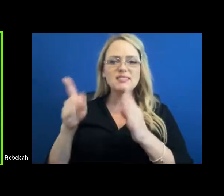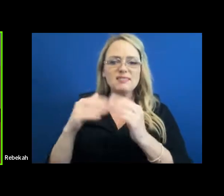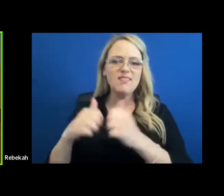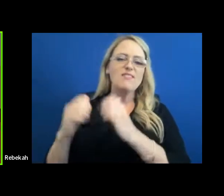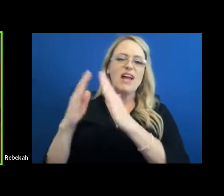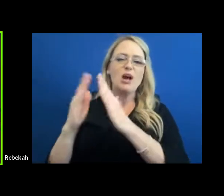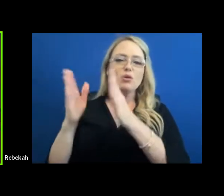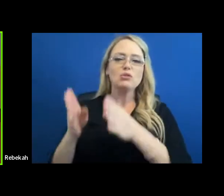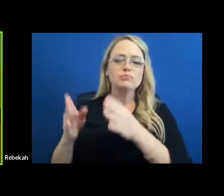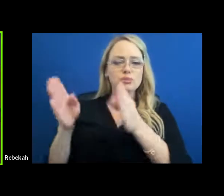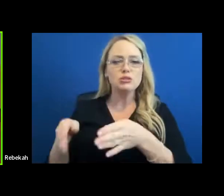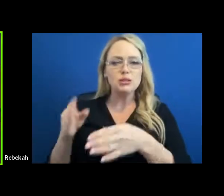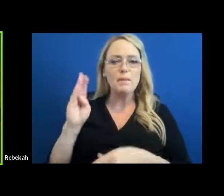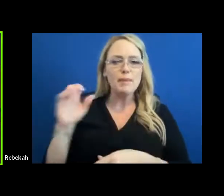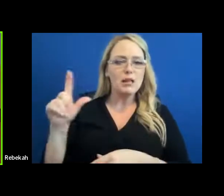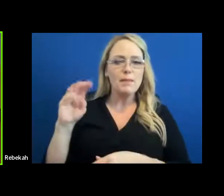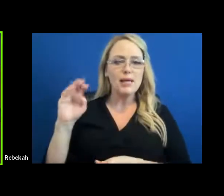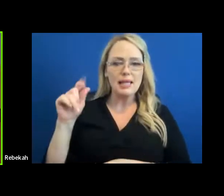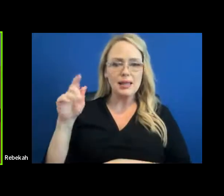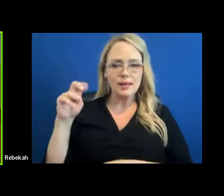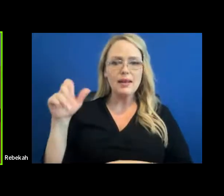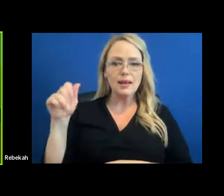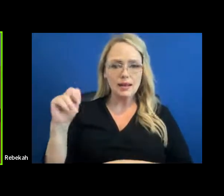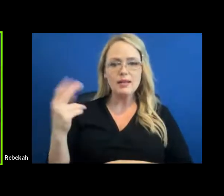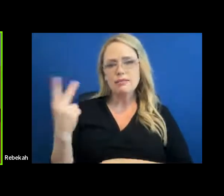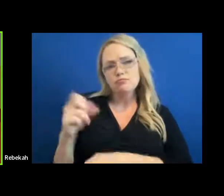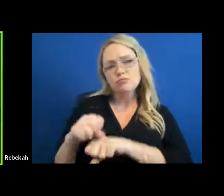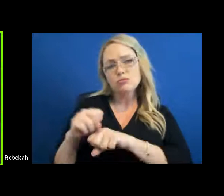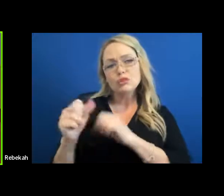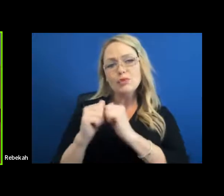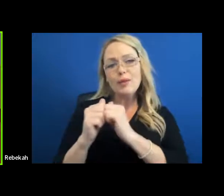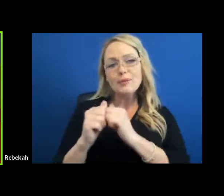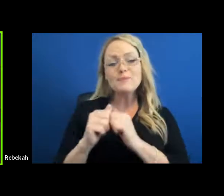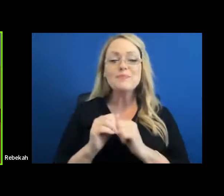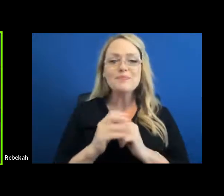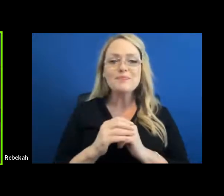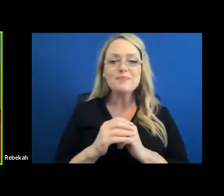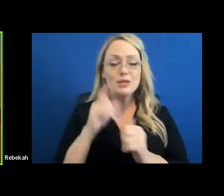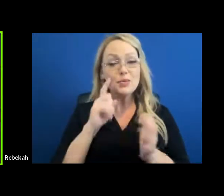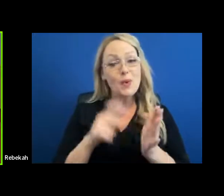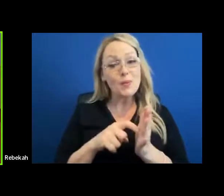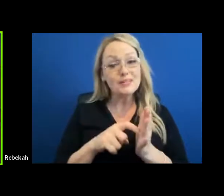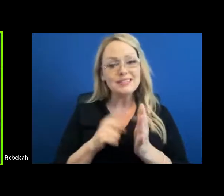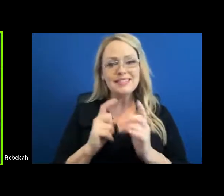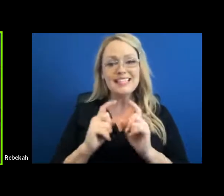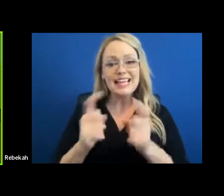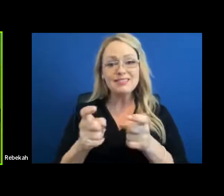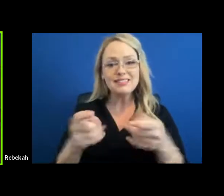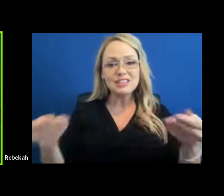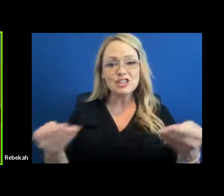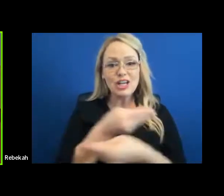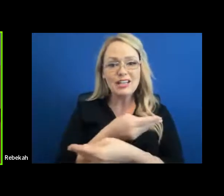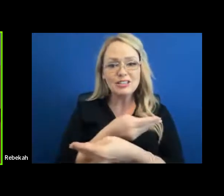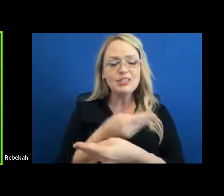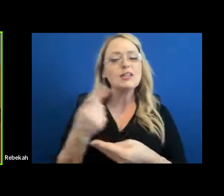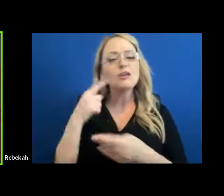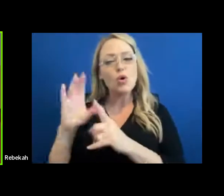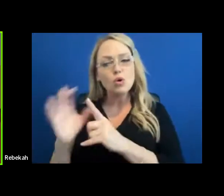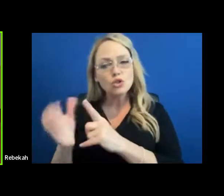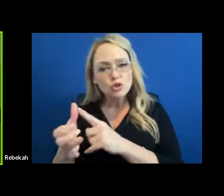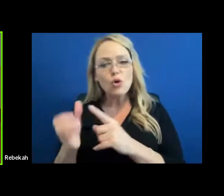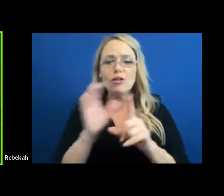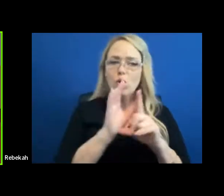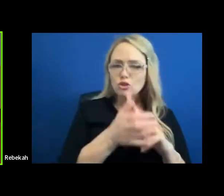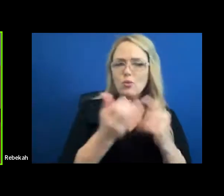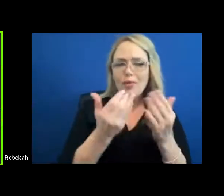so that was the work that we did together. And if you notice, we're exchanging gifts, which was a cultural protocol for us here in the Marshalls. You